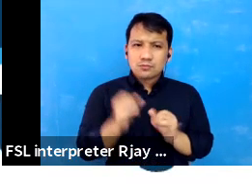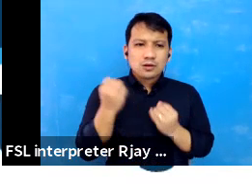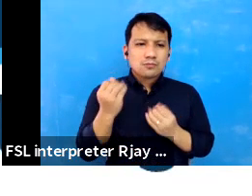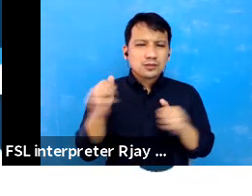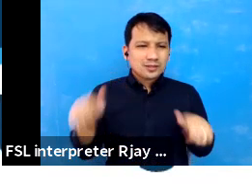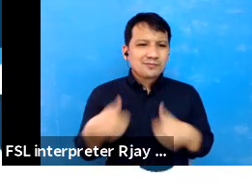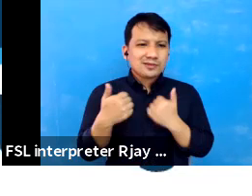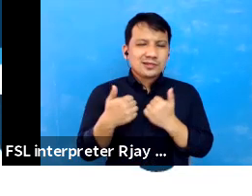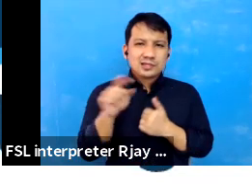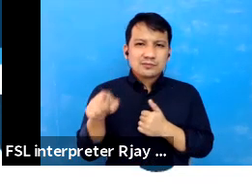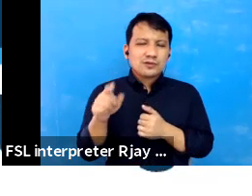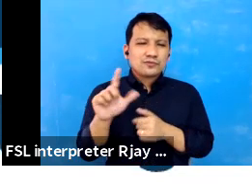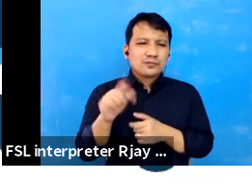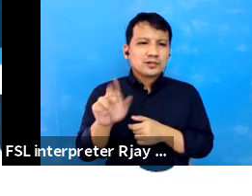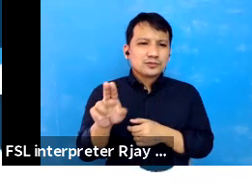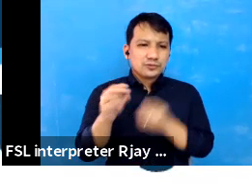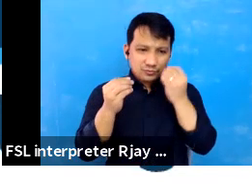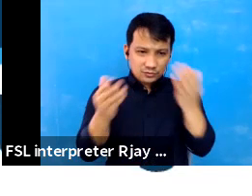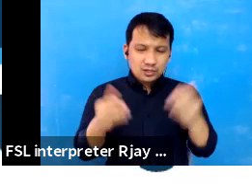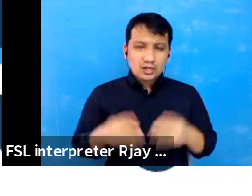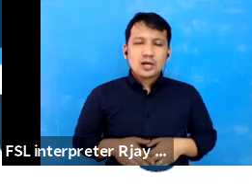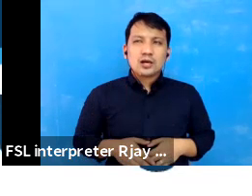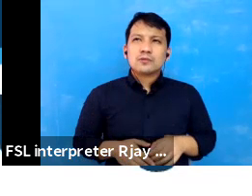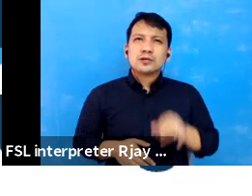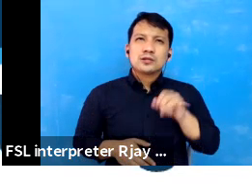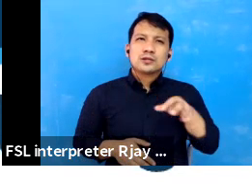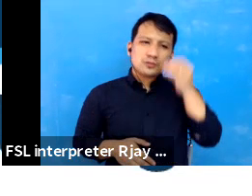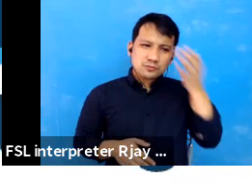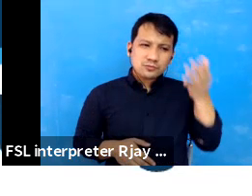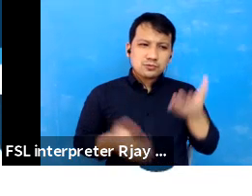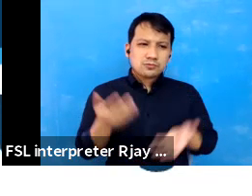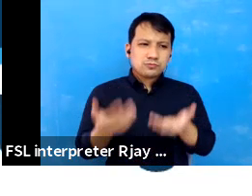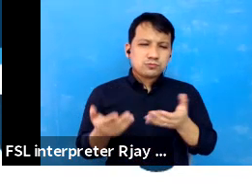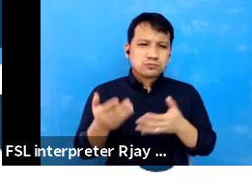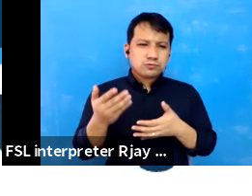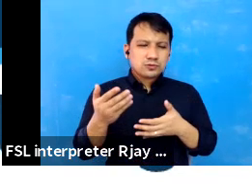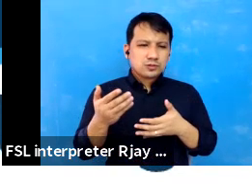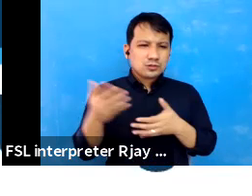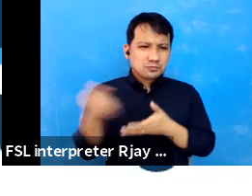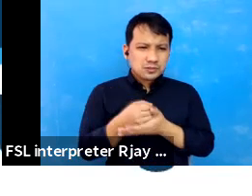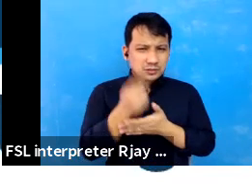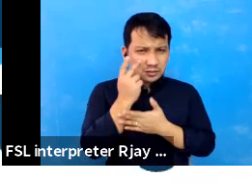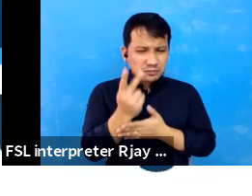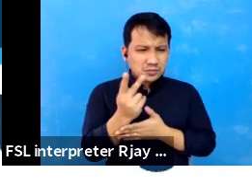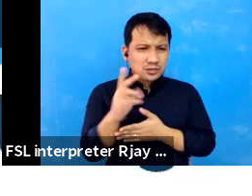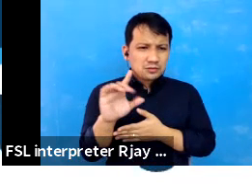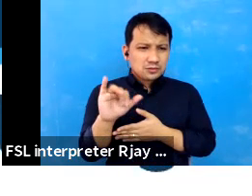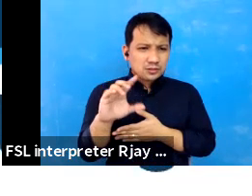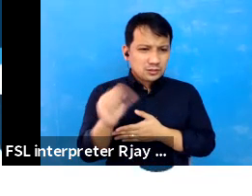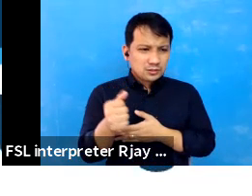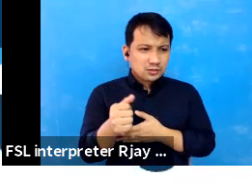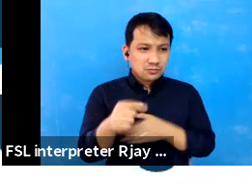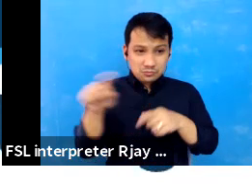of challenges to the LGU. If I may just use this other diagram. Now, when we take a look at the diagram, yung